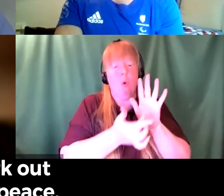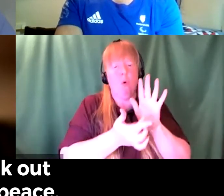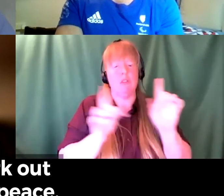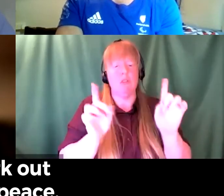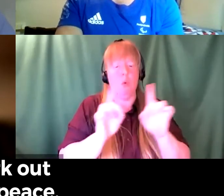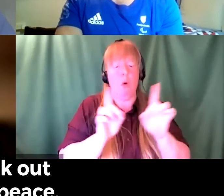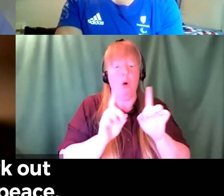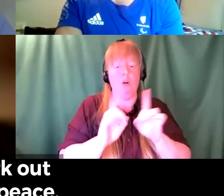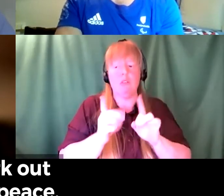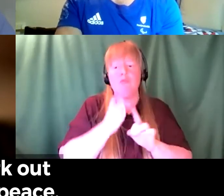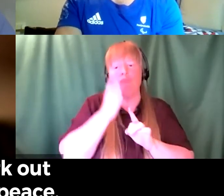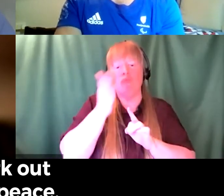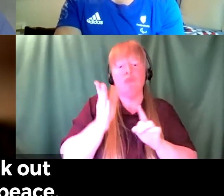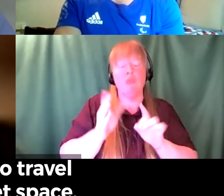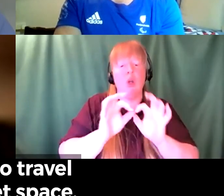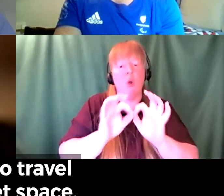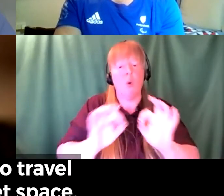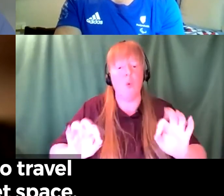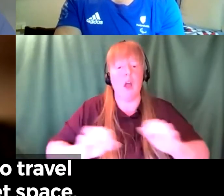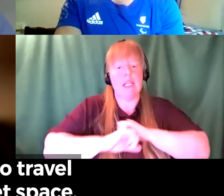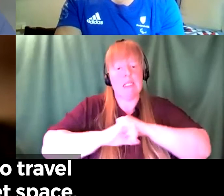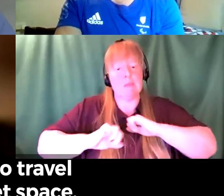you can exercise in peace, because